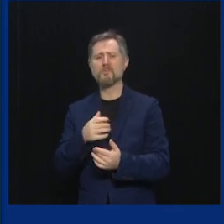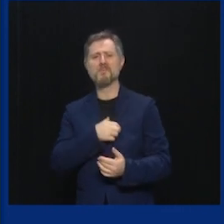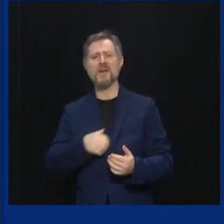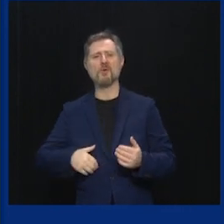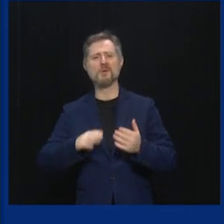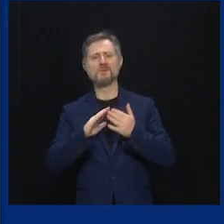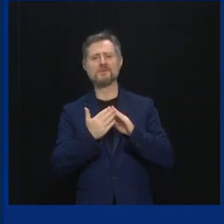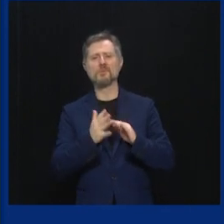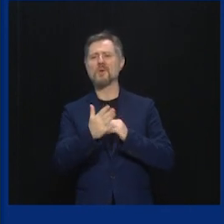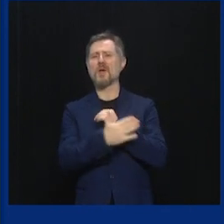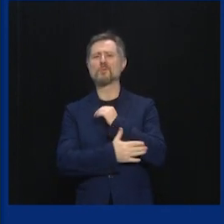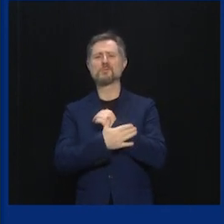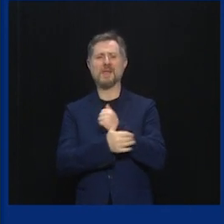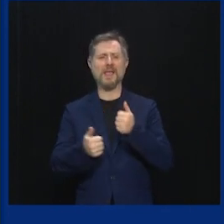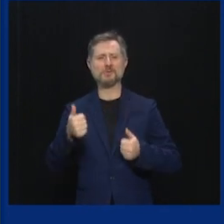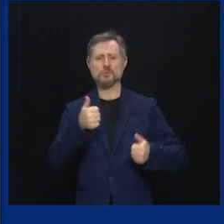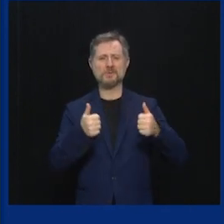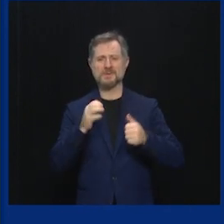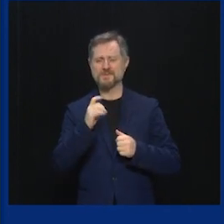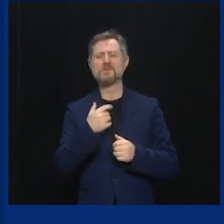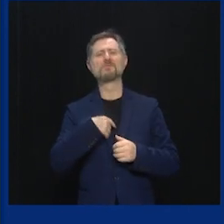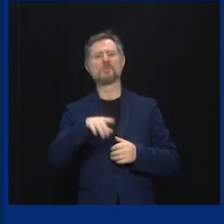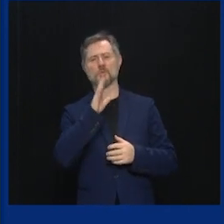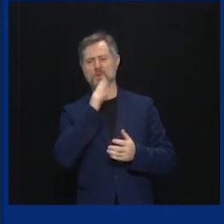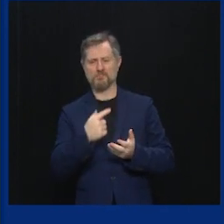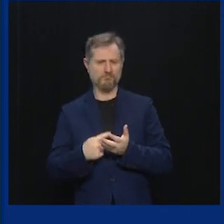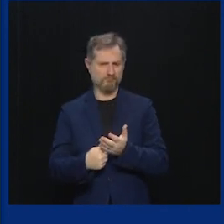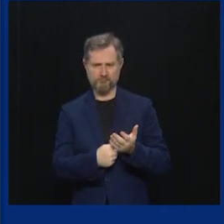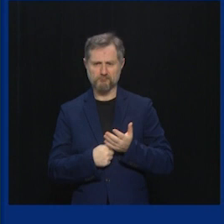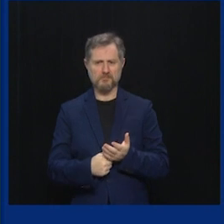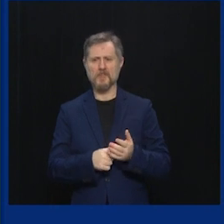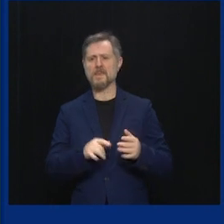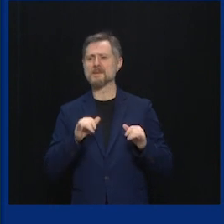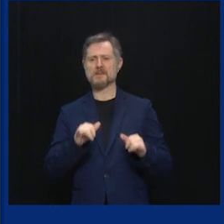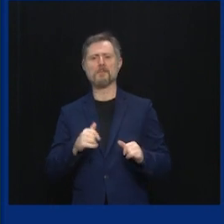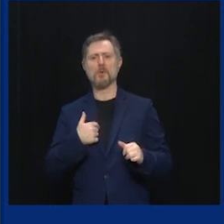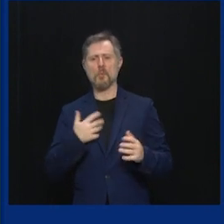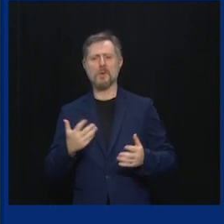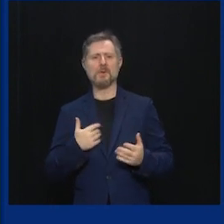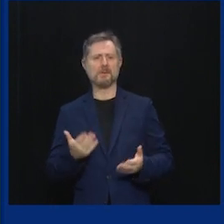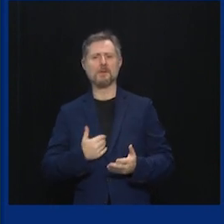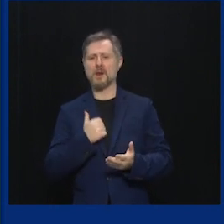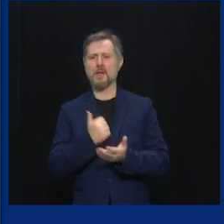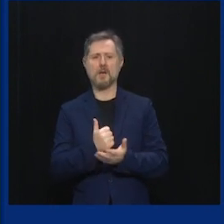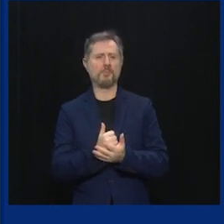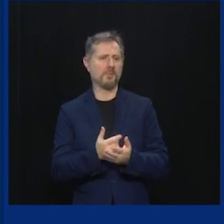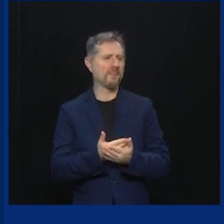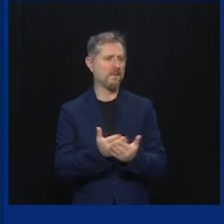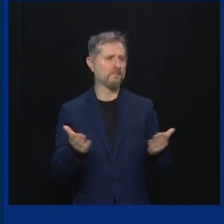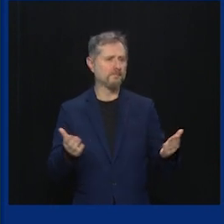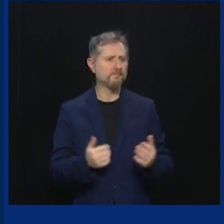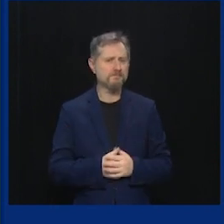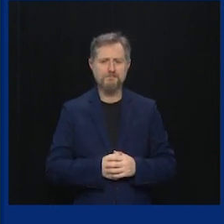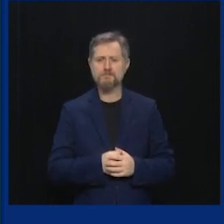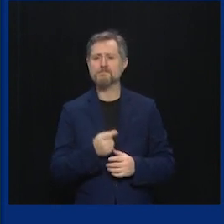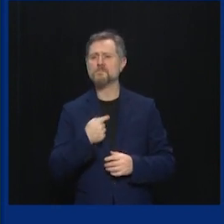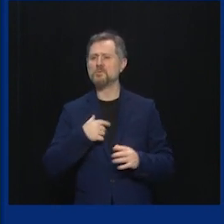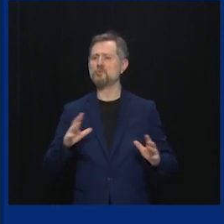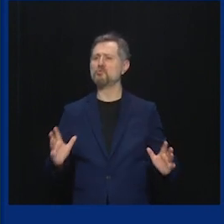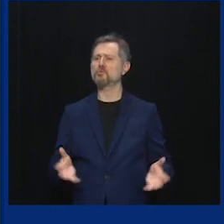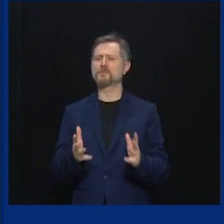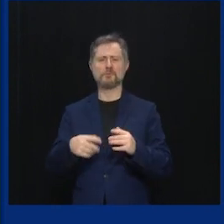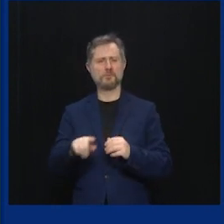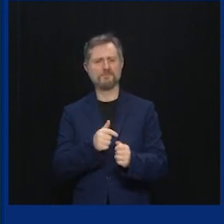their public health teams, saying to them, as we have from the very beginning, we're here to help you. This is what we're doing. We encourage you to do the same,